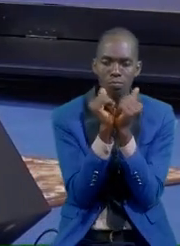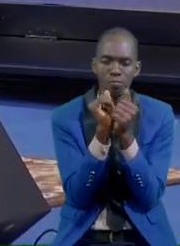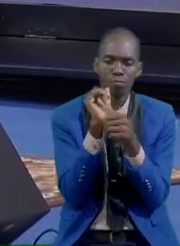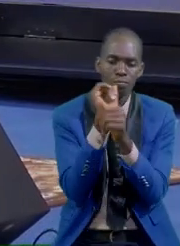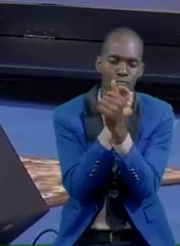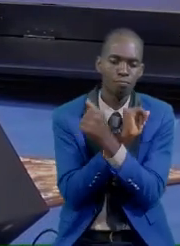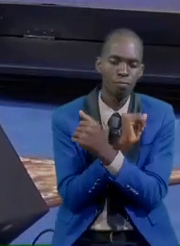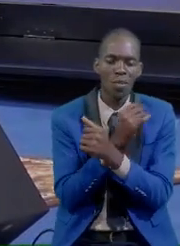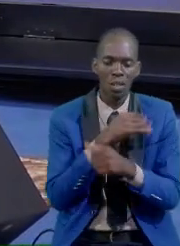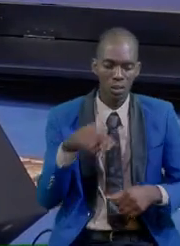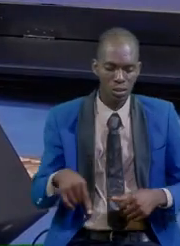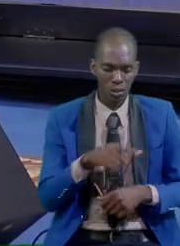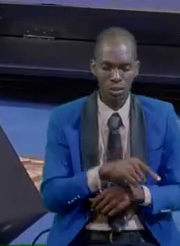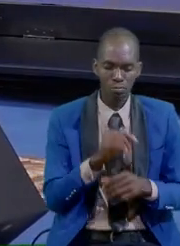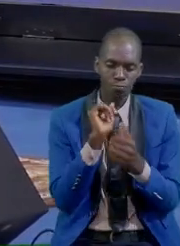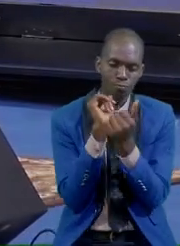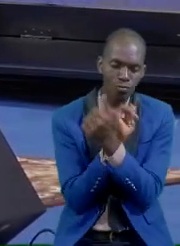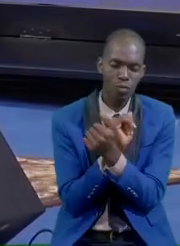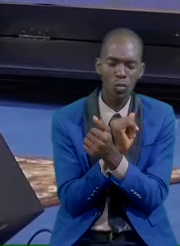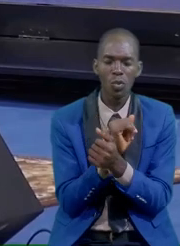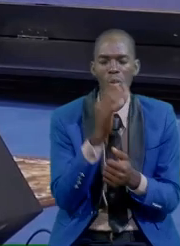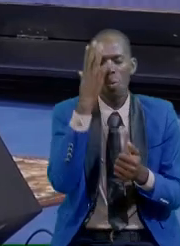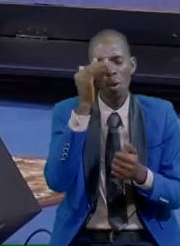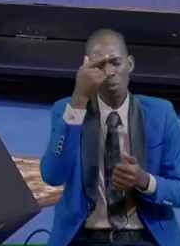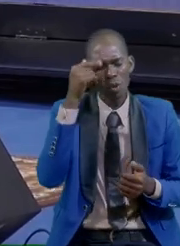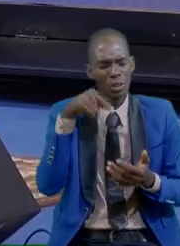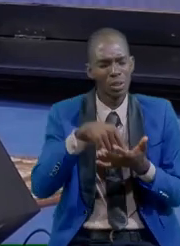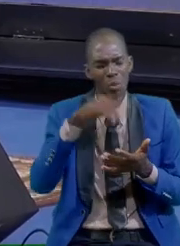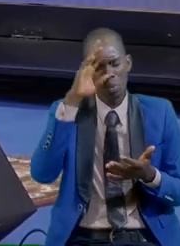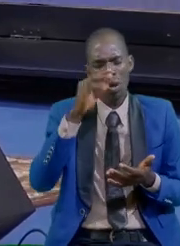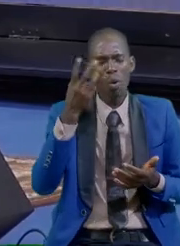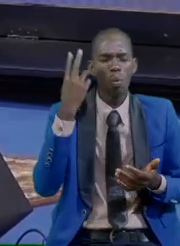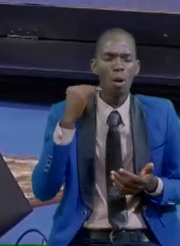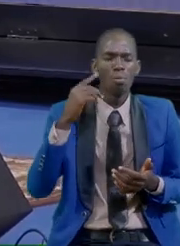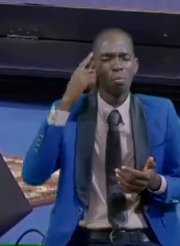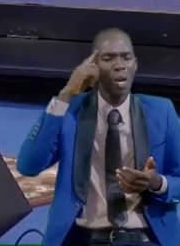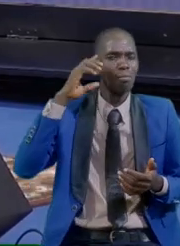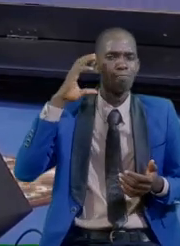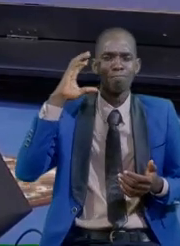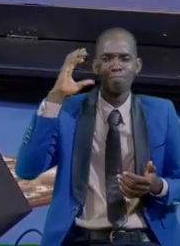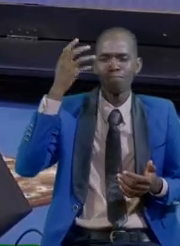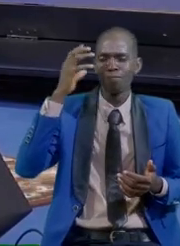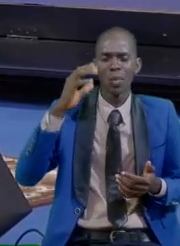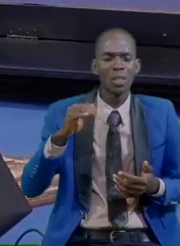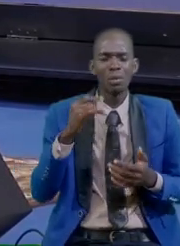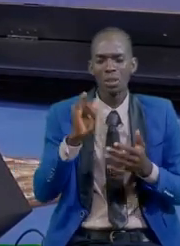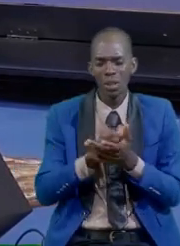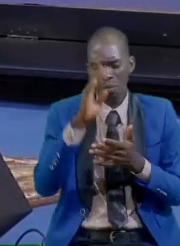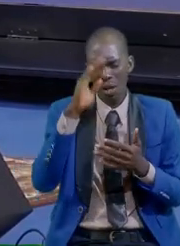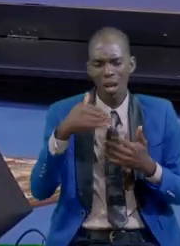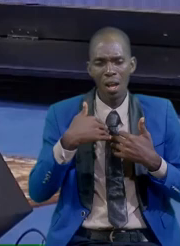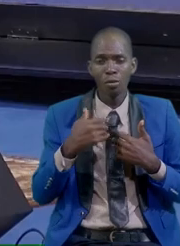And they put padlock. Why? The man was insane. The man had real powerful